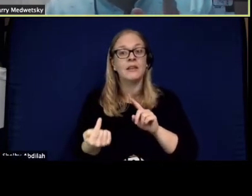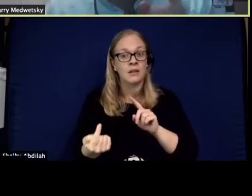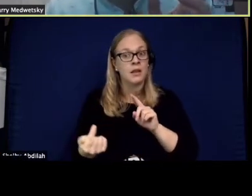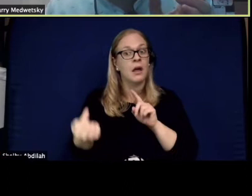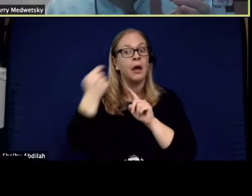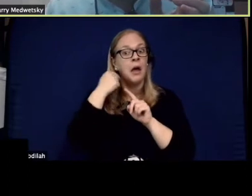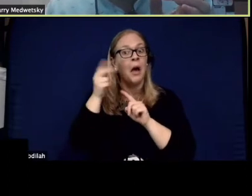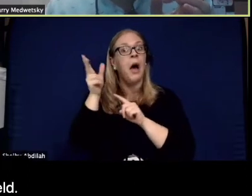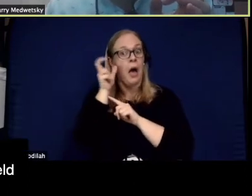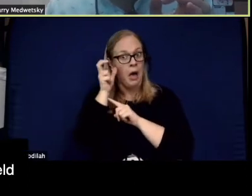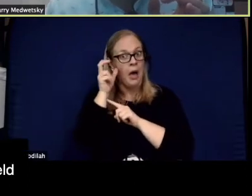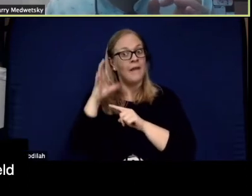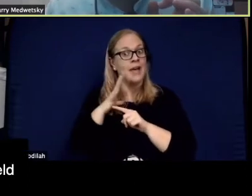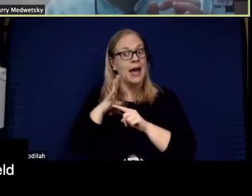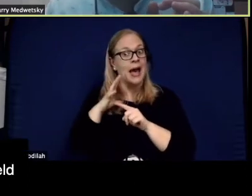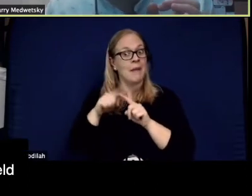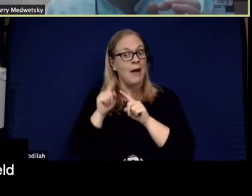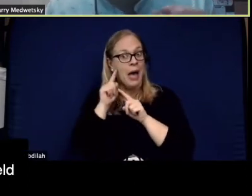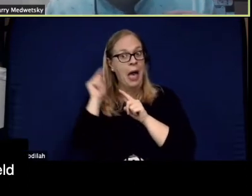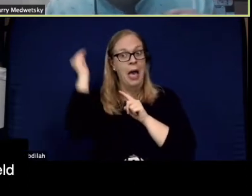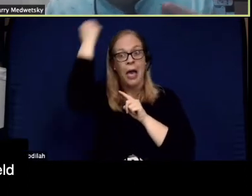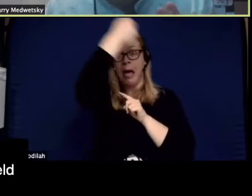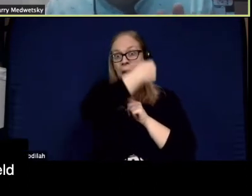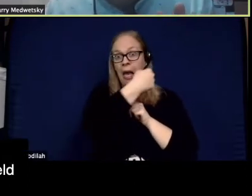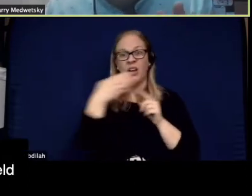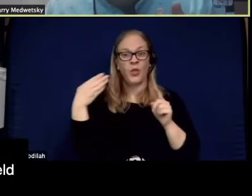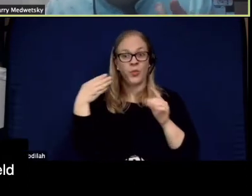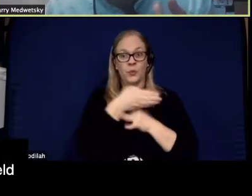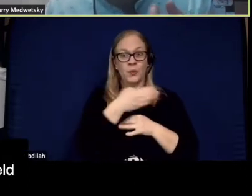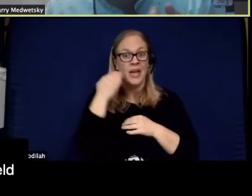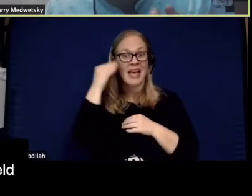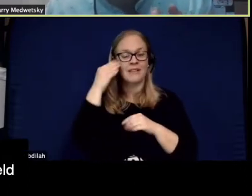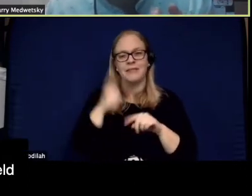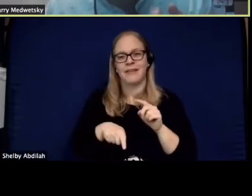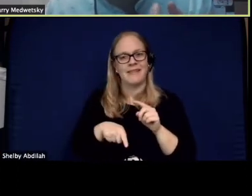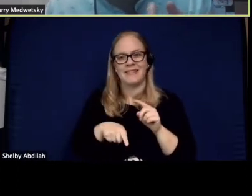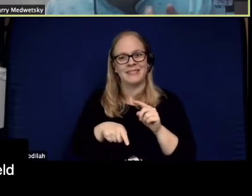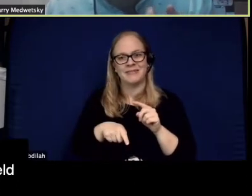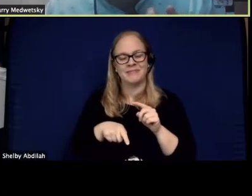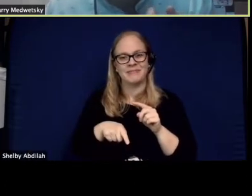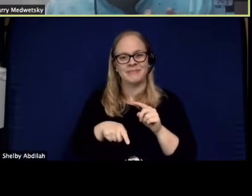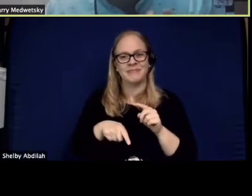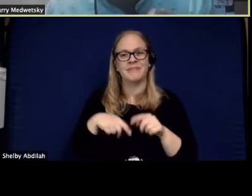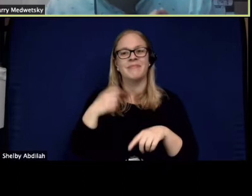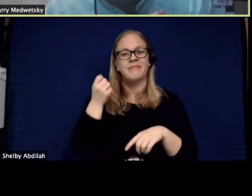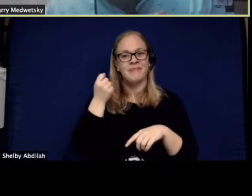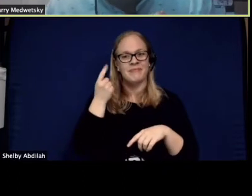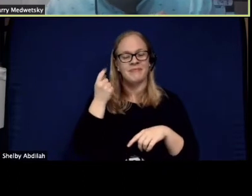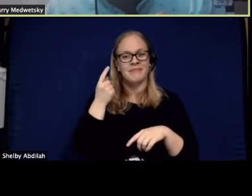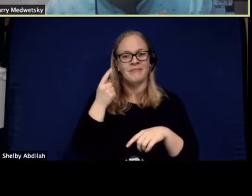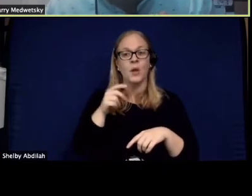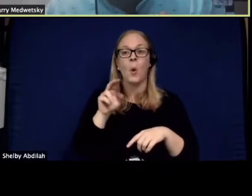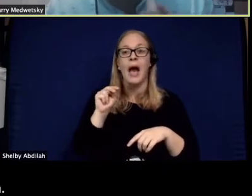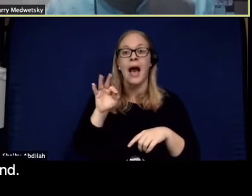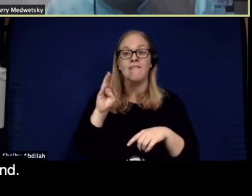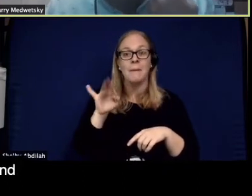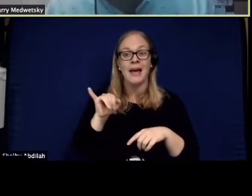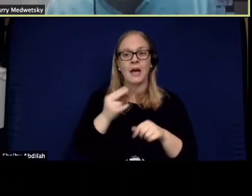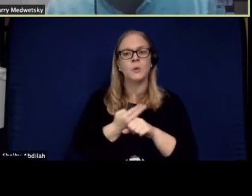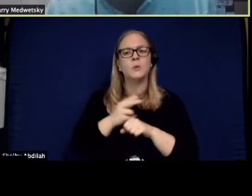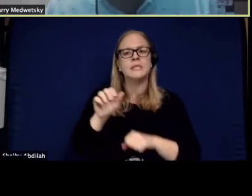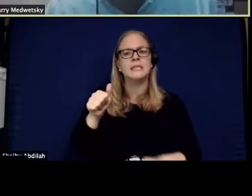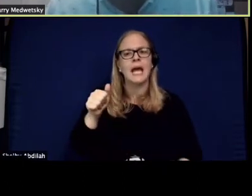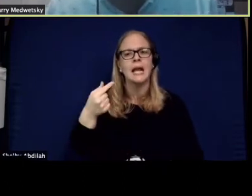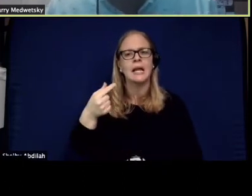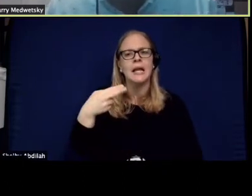Here, near field uses called 10 megahertz, but the wavelength is longer than the Bluetooth, and the Bluetooth just could